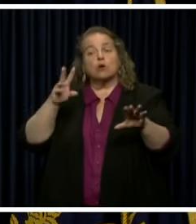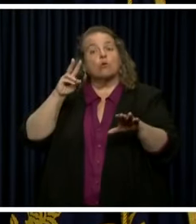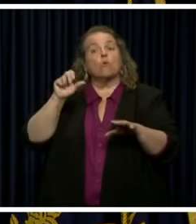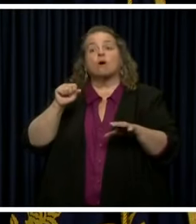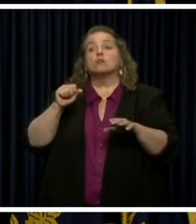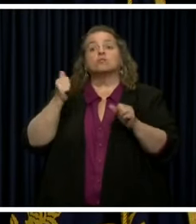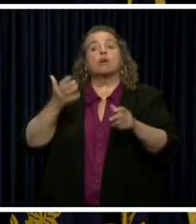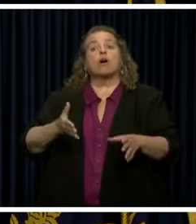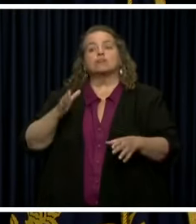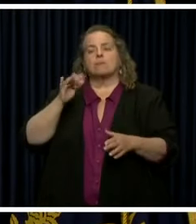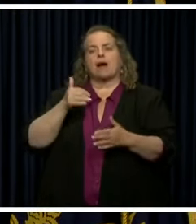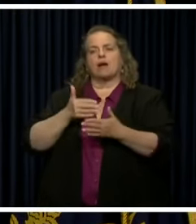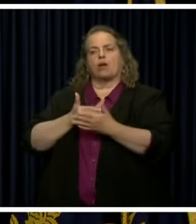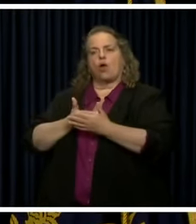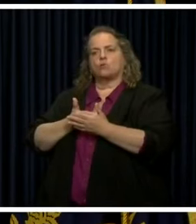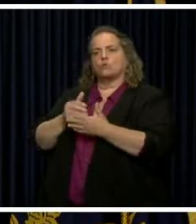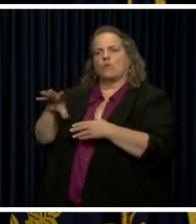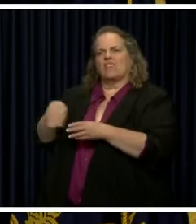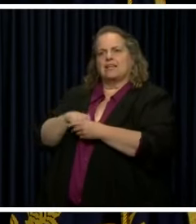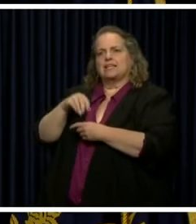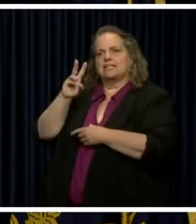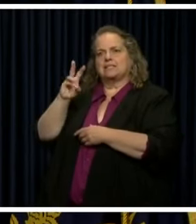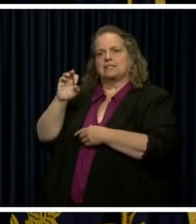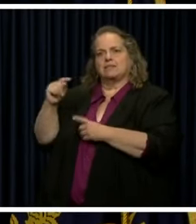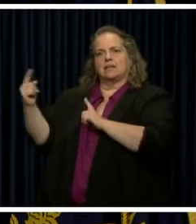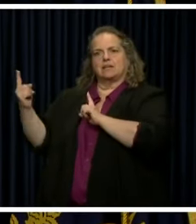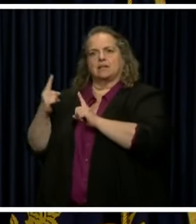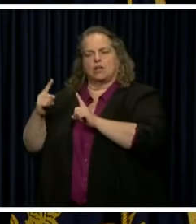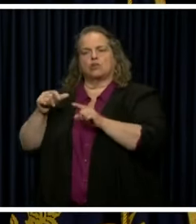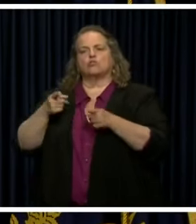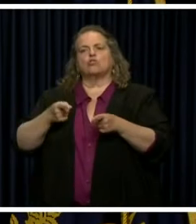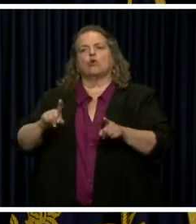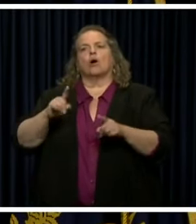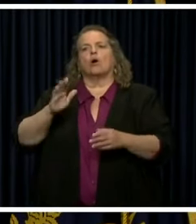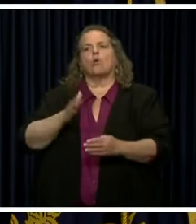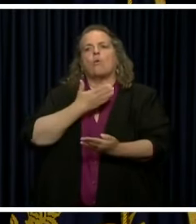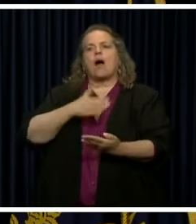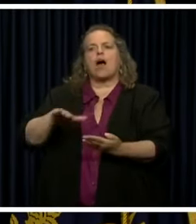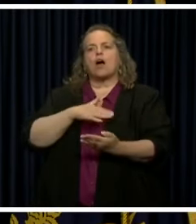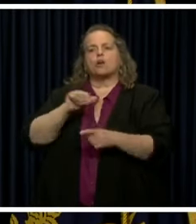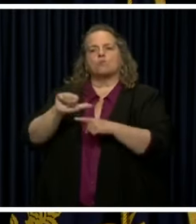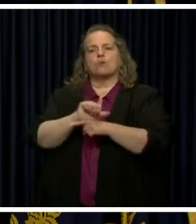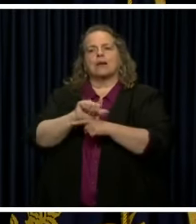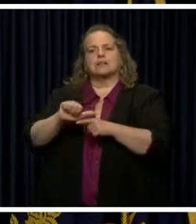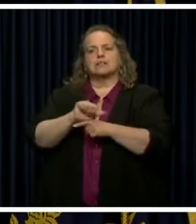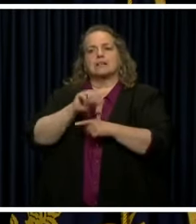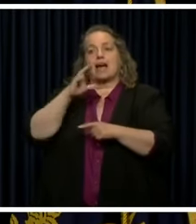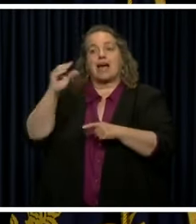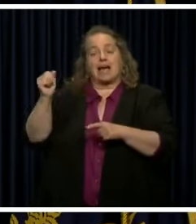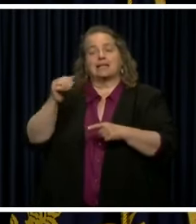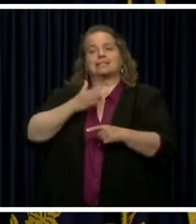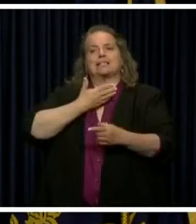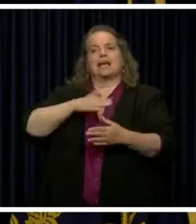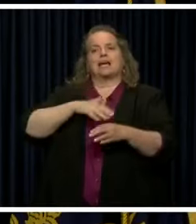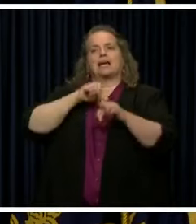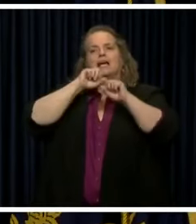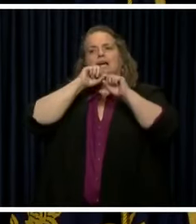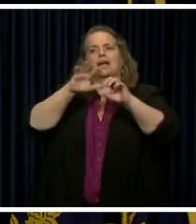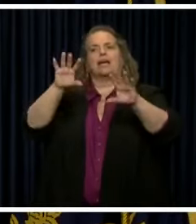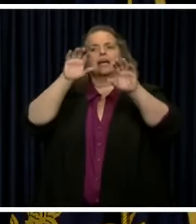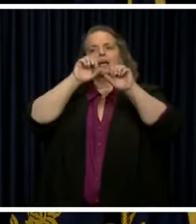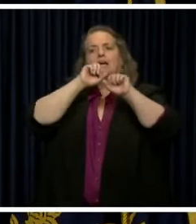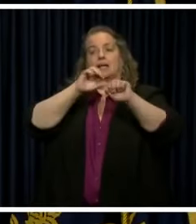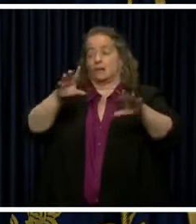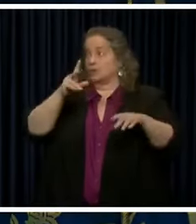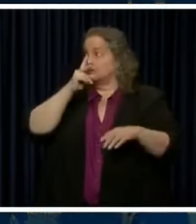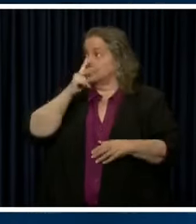by close proximity within 6 feet during practice and augmented by the act of singing. So this is the graphic. So